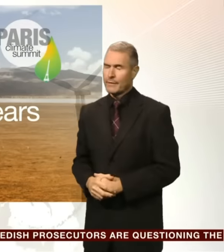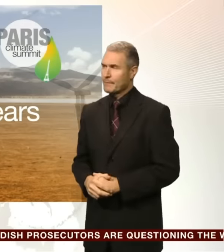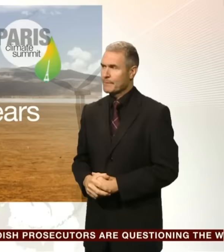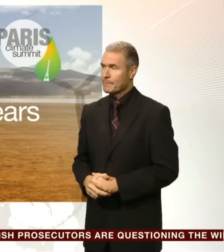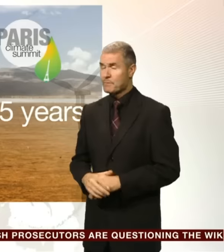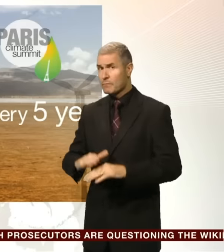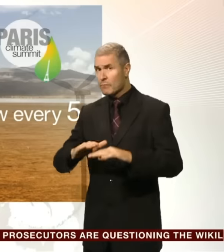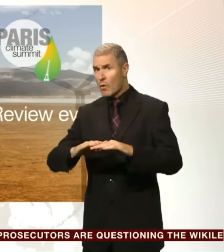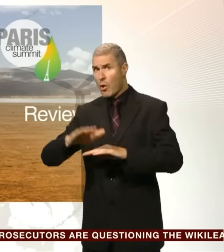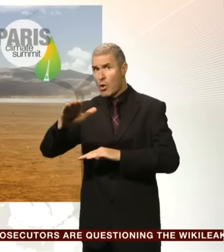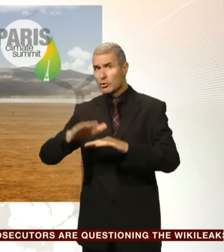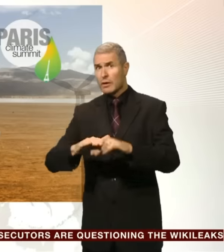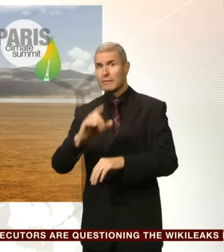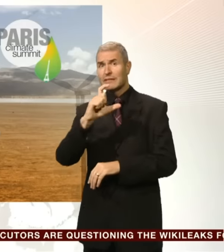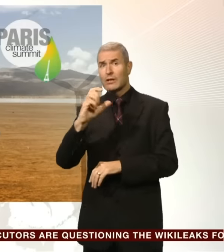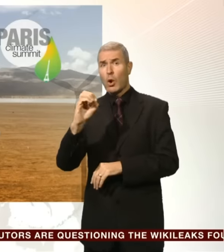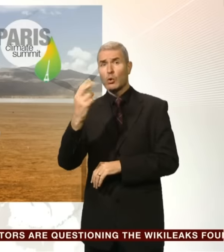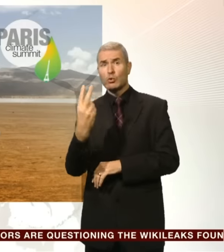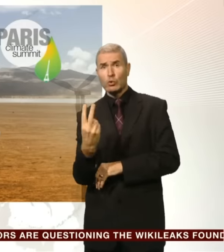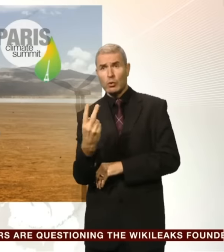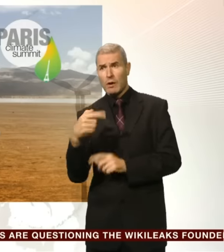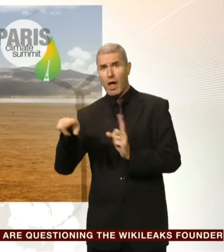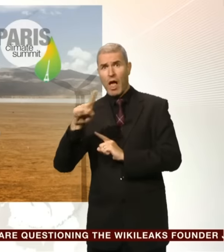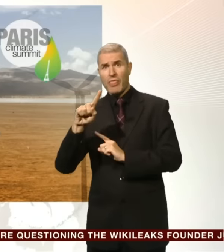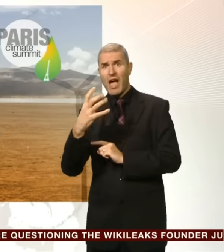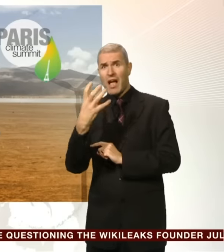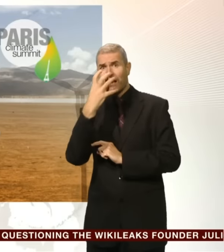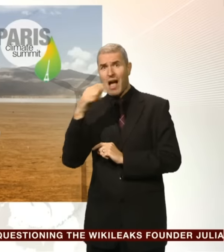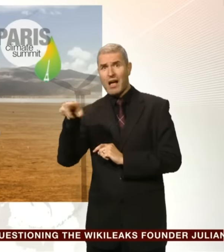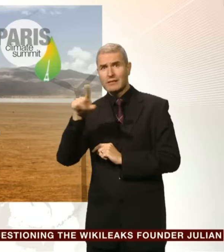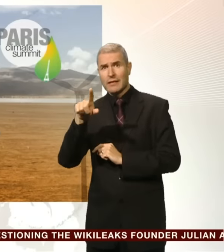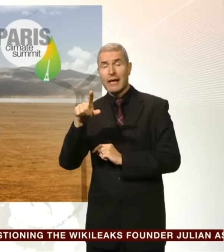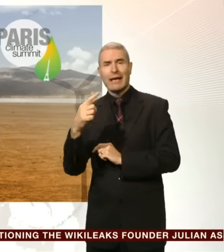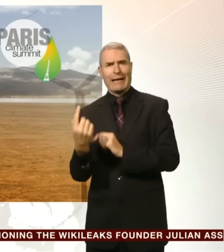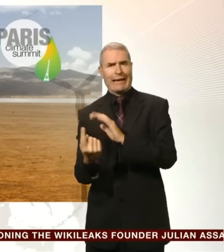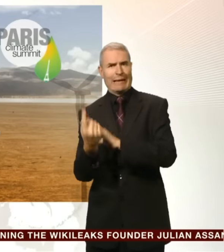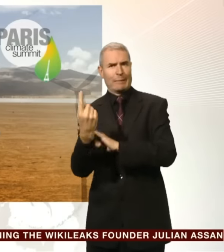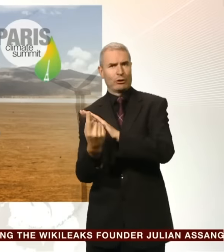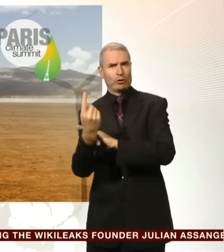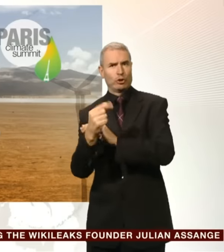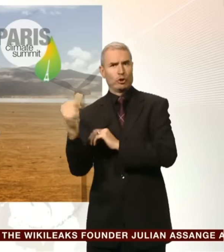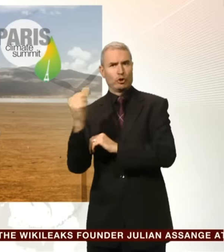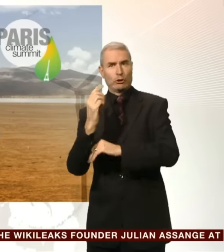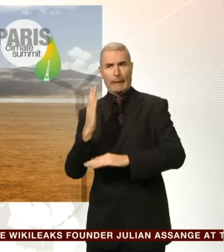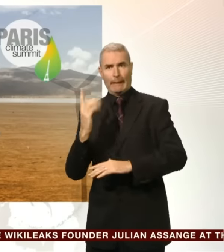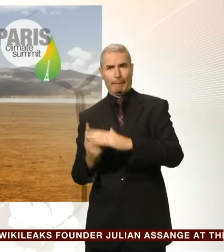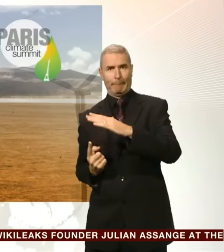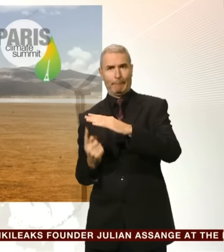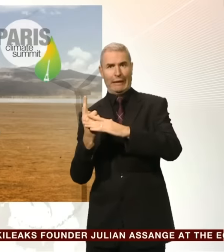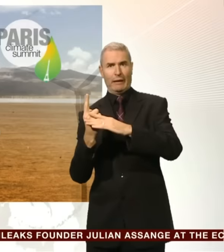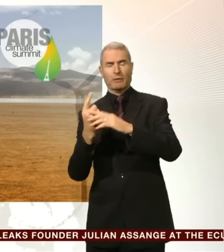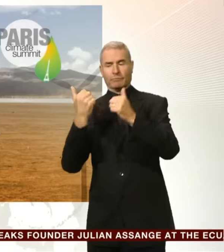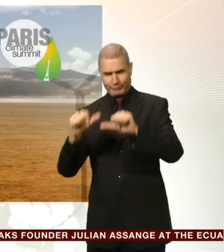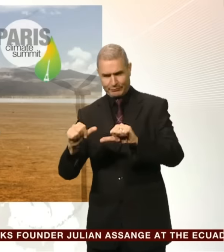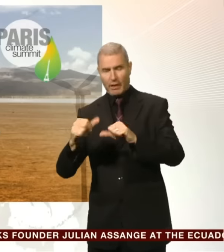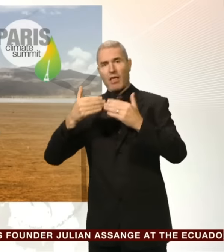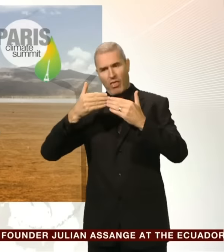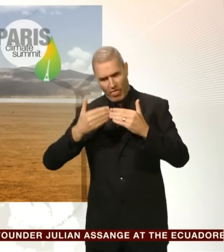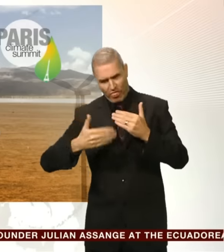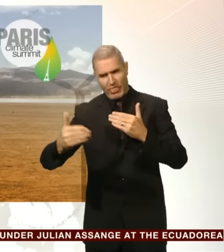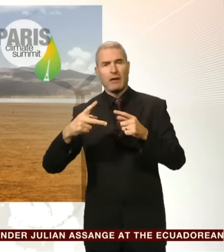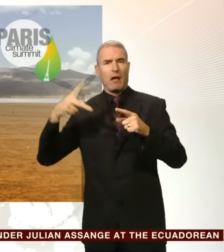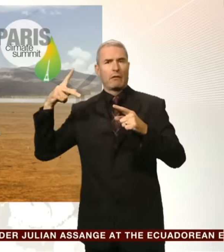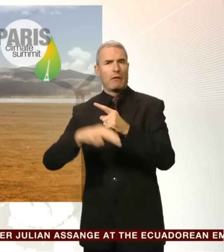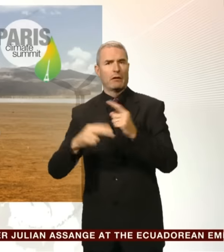long-term aim for CO2 and other warming gases is that emissions should peak as soon as possible, and then be